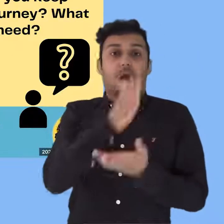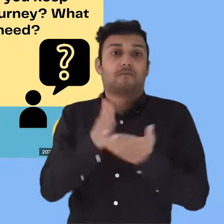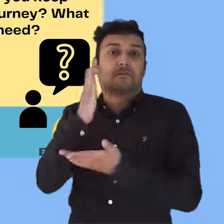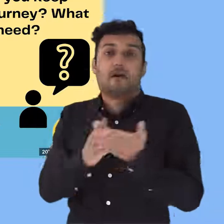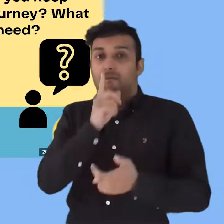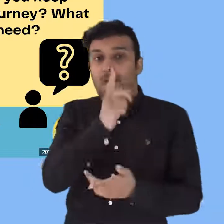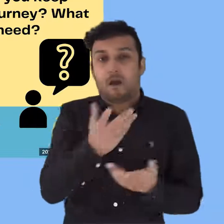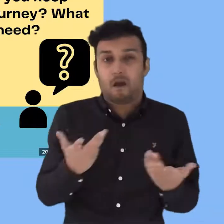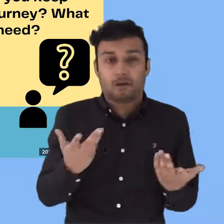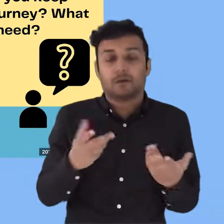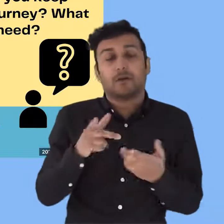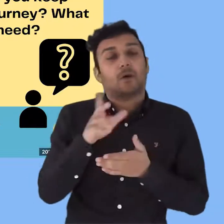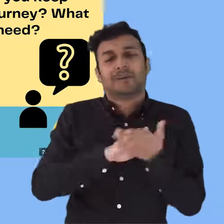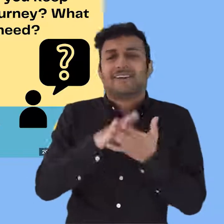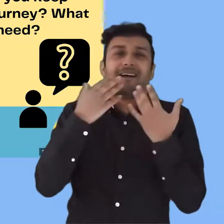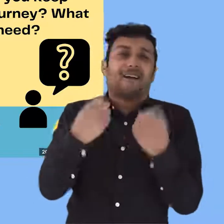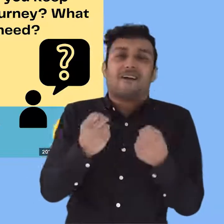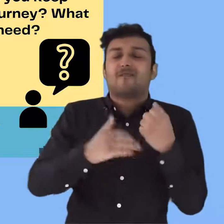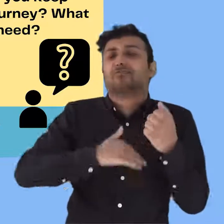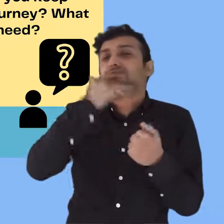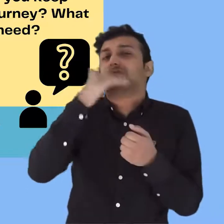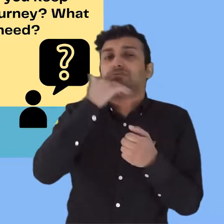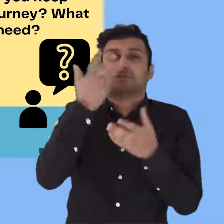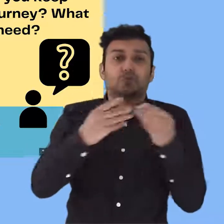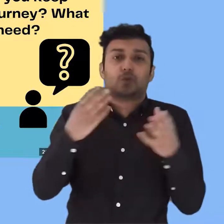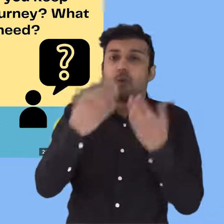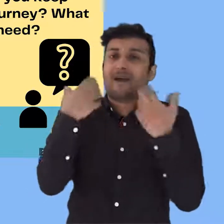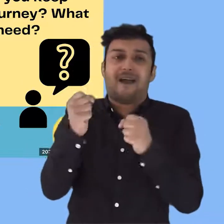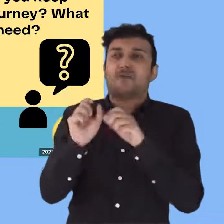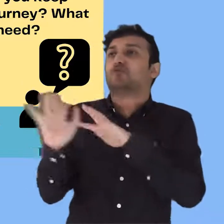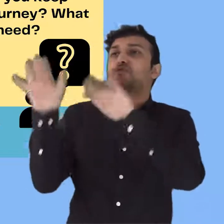just, I would really recommend you to do that,